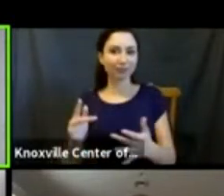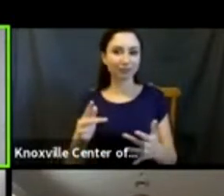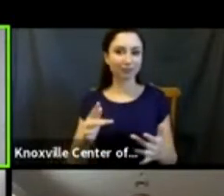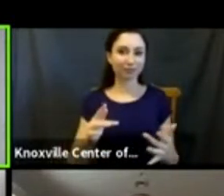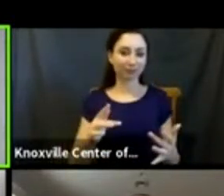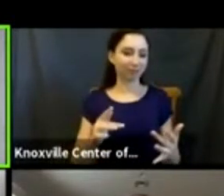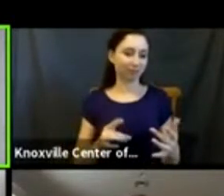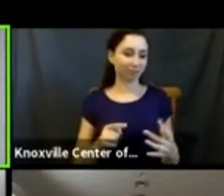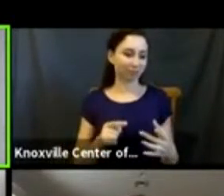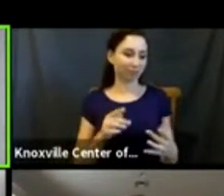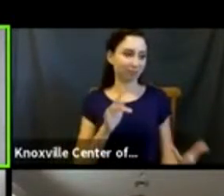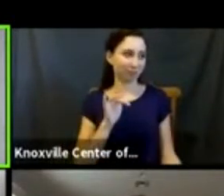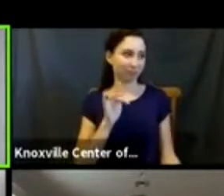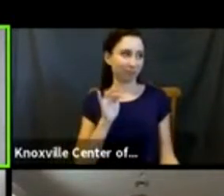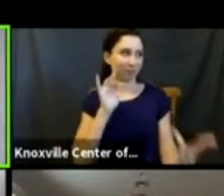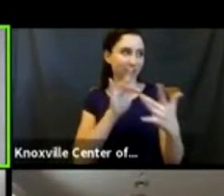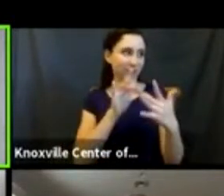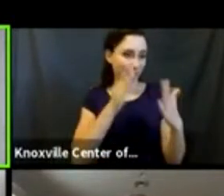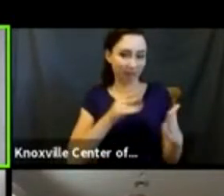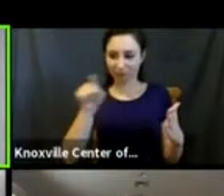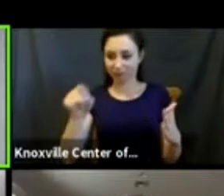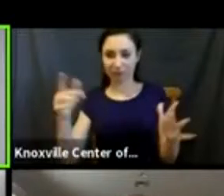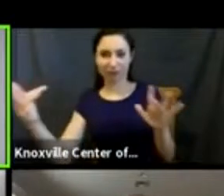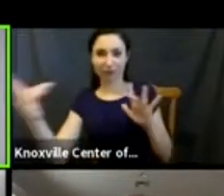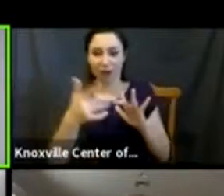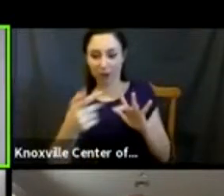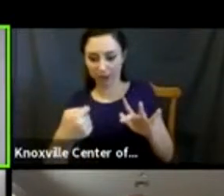contact is just a person.